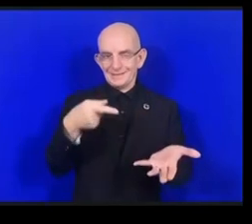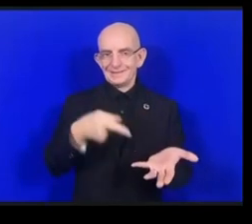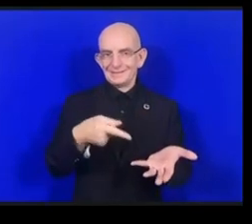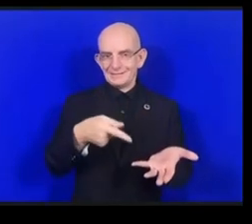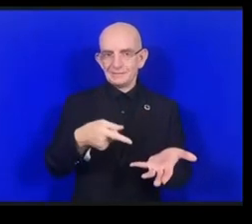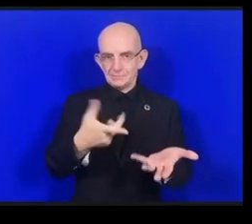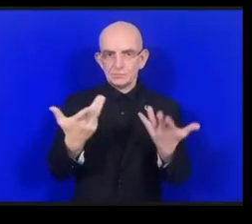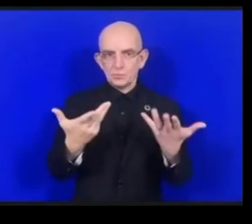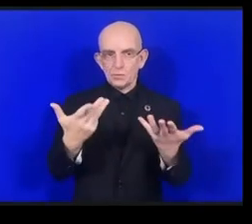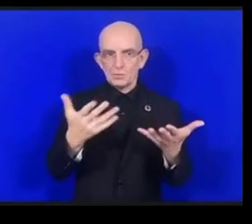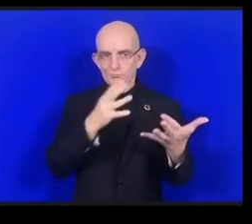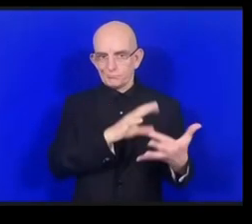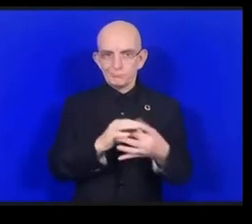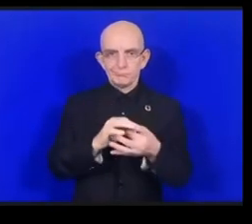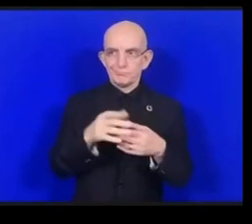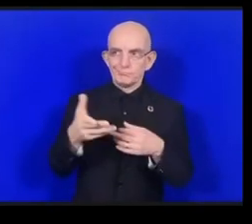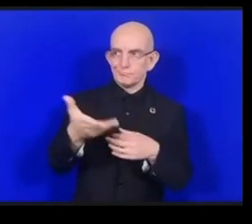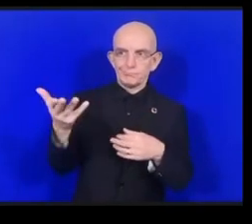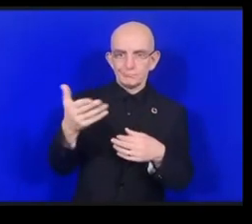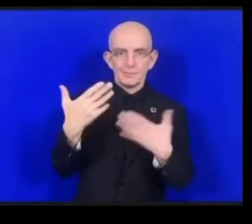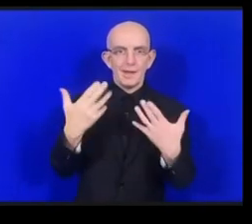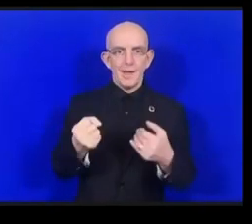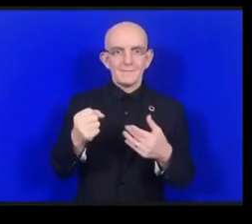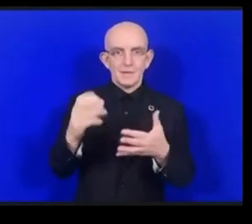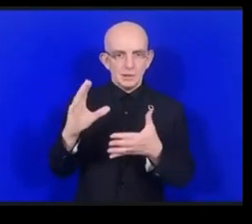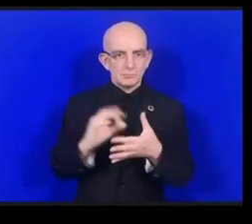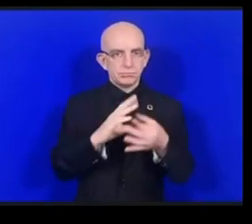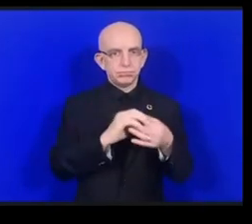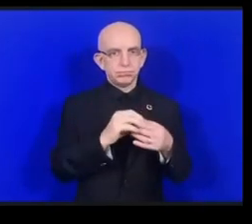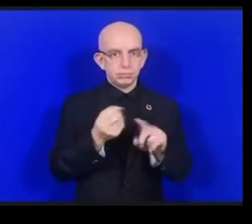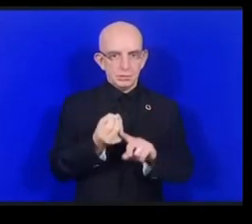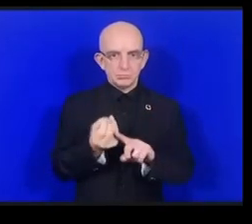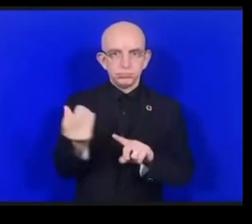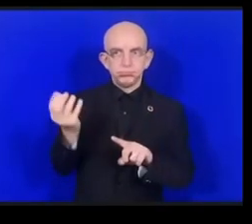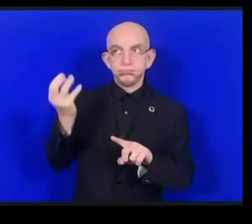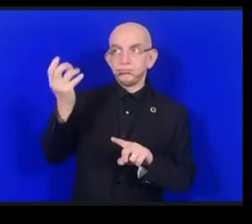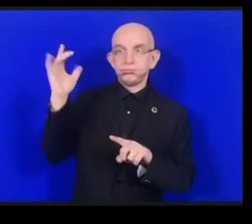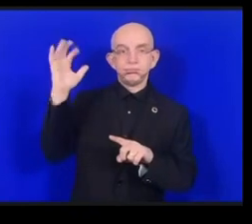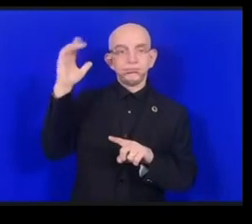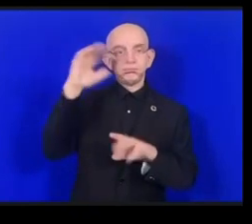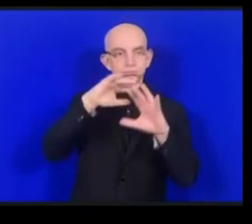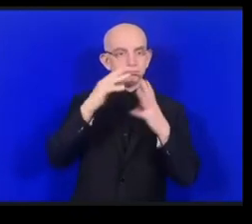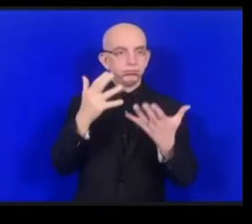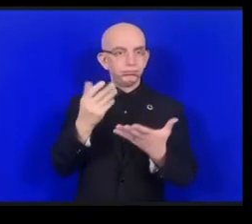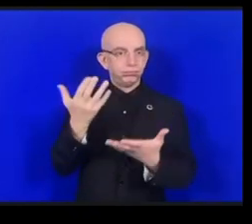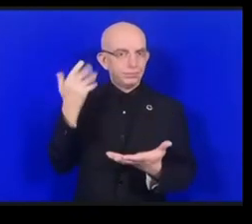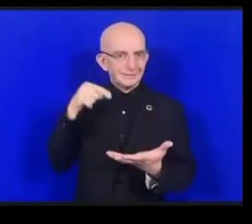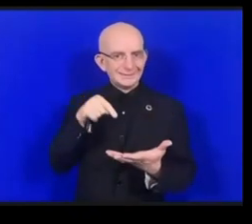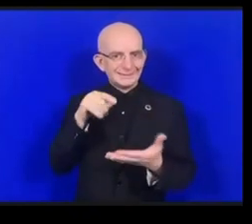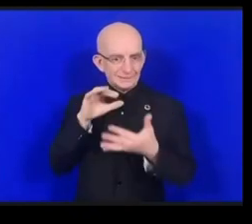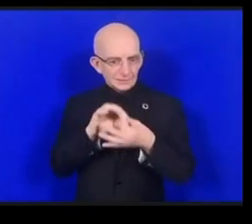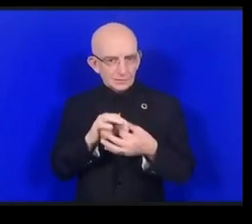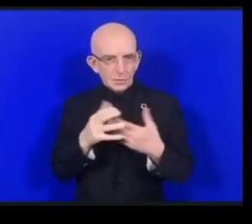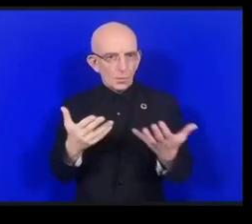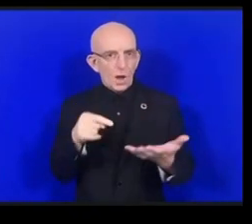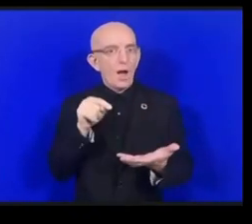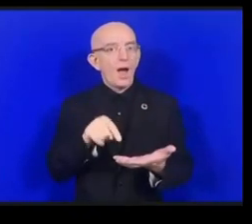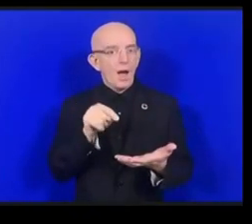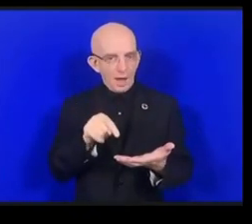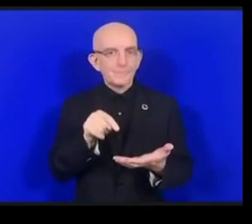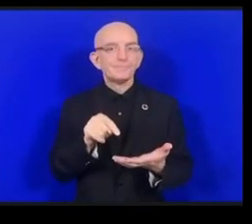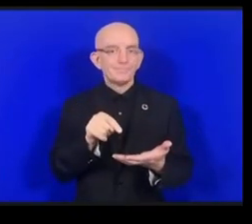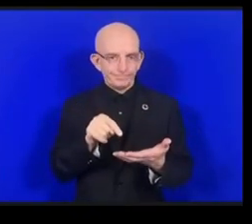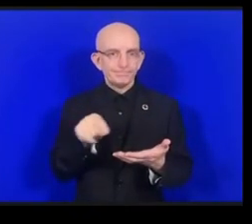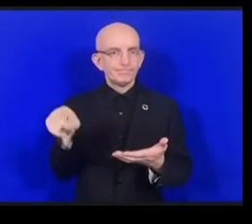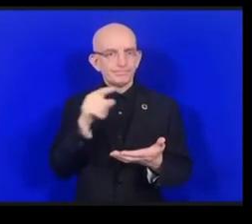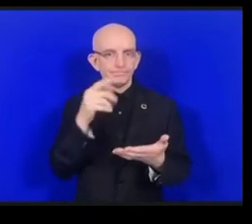uh you know uh some sometime uh we didn't know that uh especially from the uh young people from